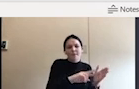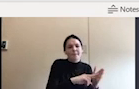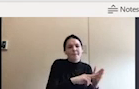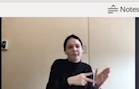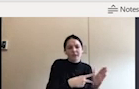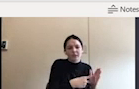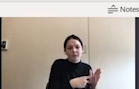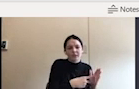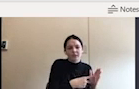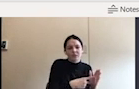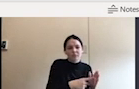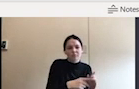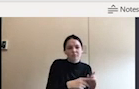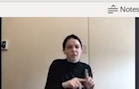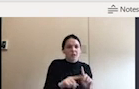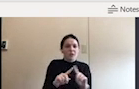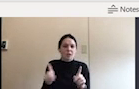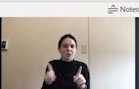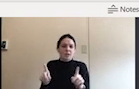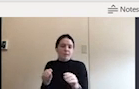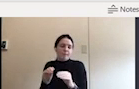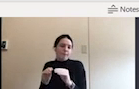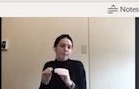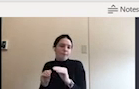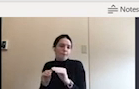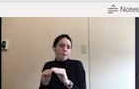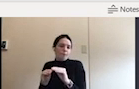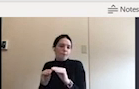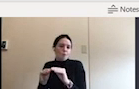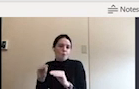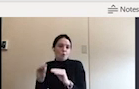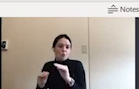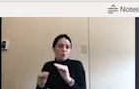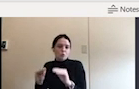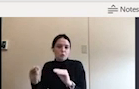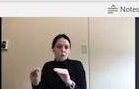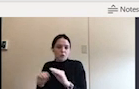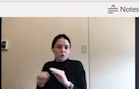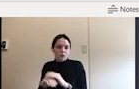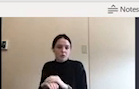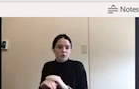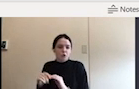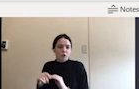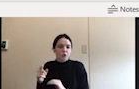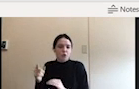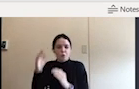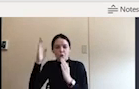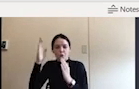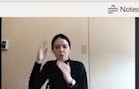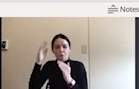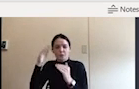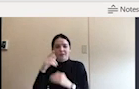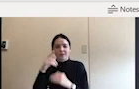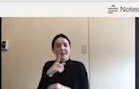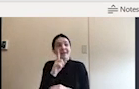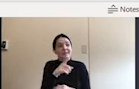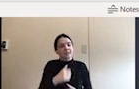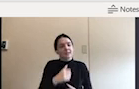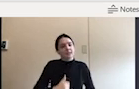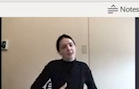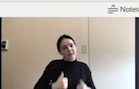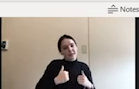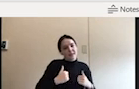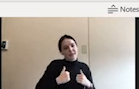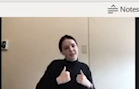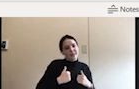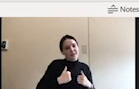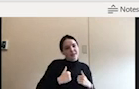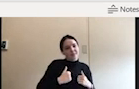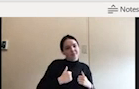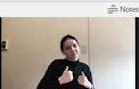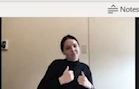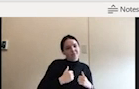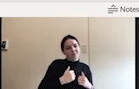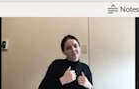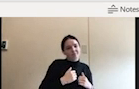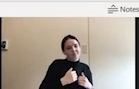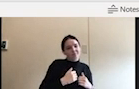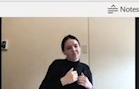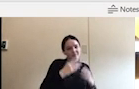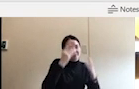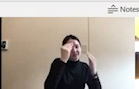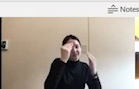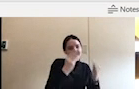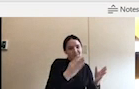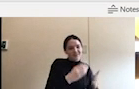get the motion that you were expecting. So you have to orient. That's a life lesson right there. Yeah. Have the proper motivation in life, you don't get the